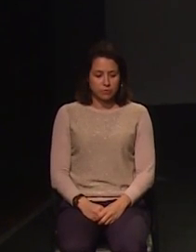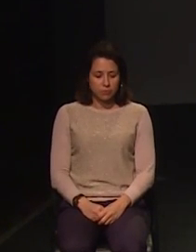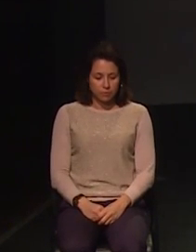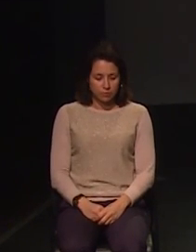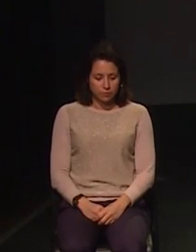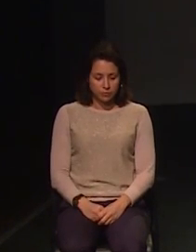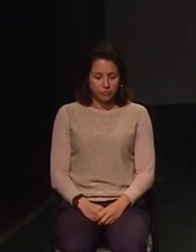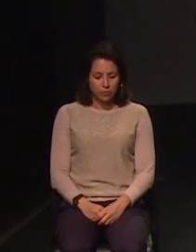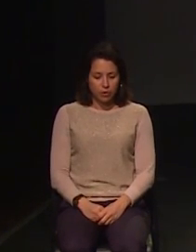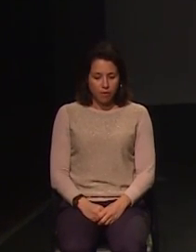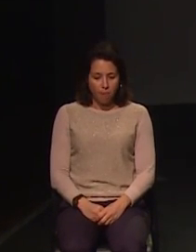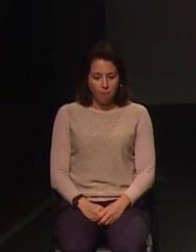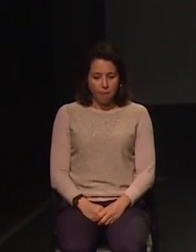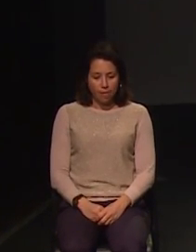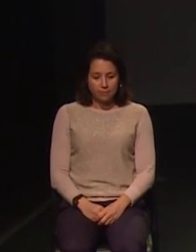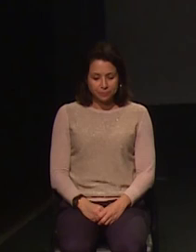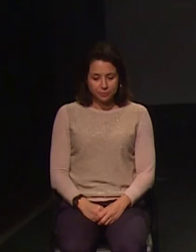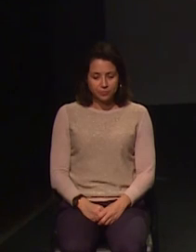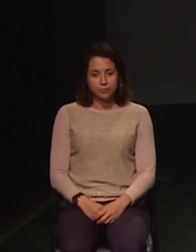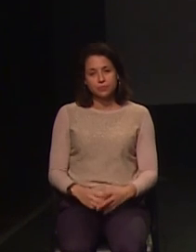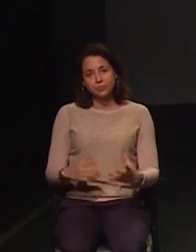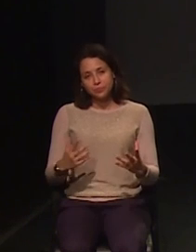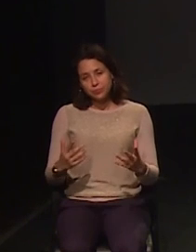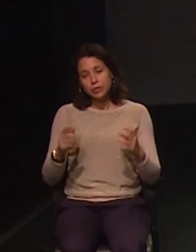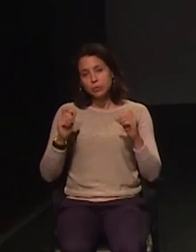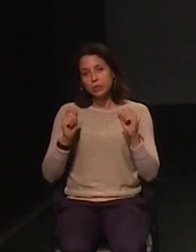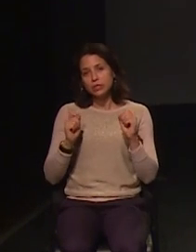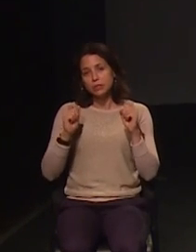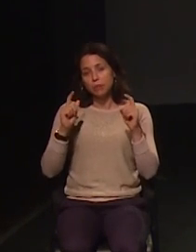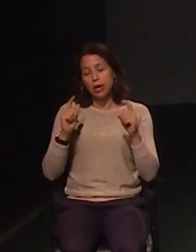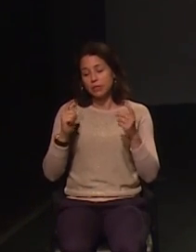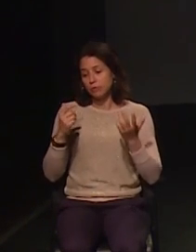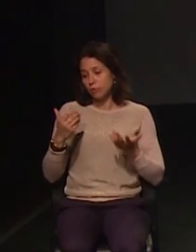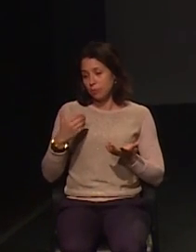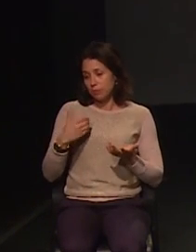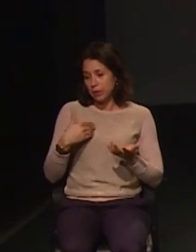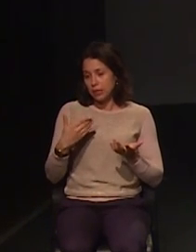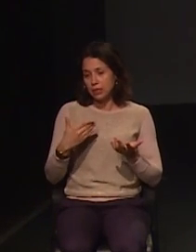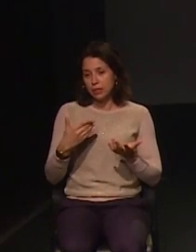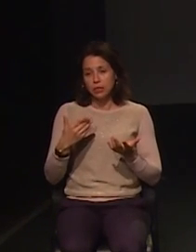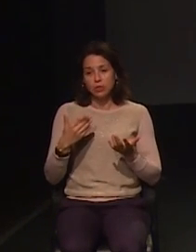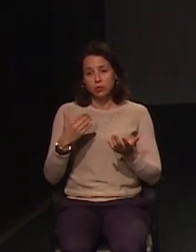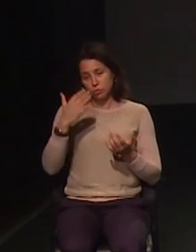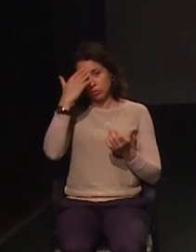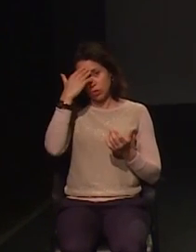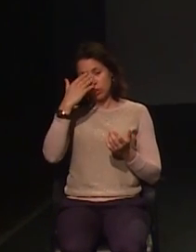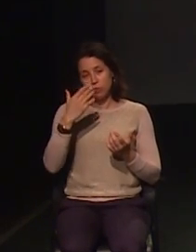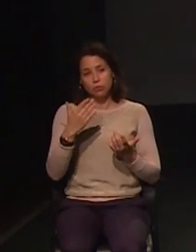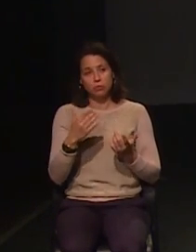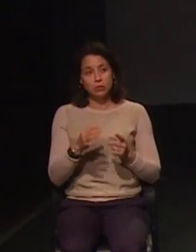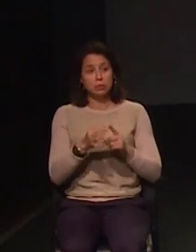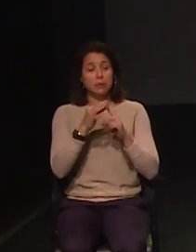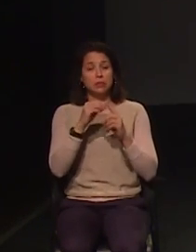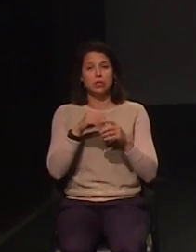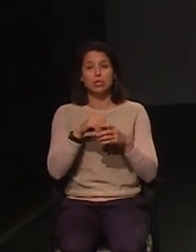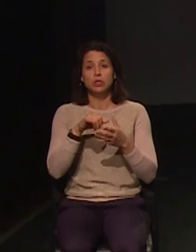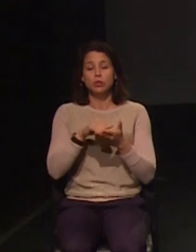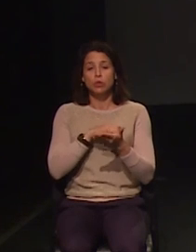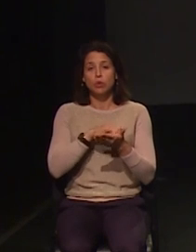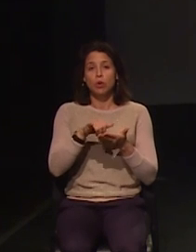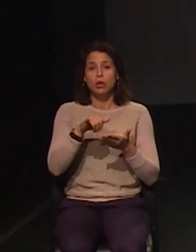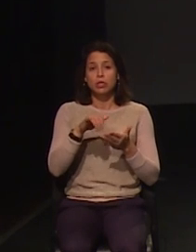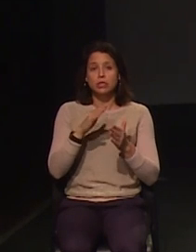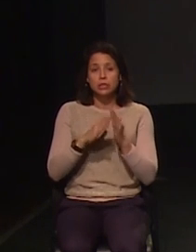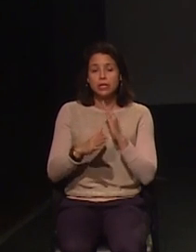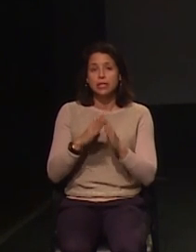this particular generation, especially in New York City, a lot of them view boards as this big wall and